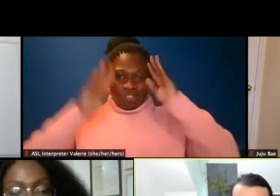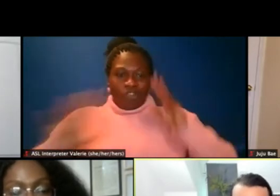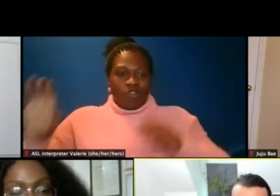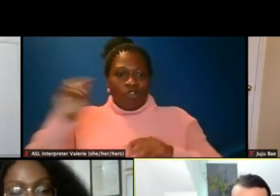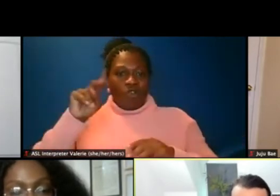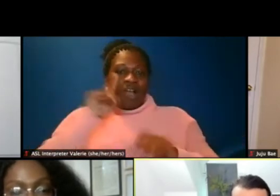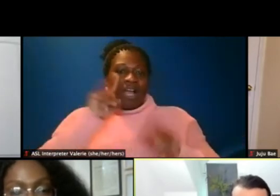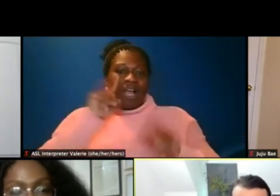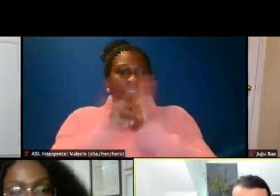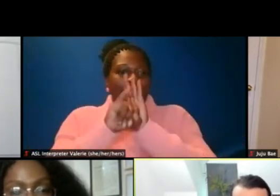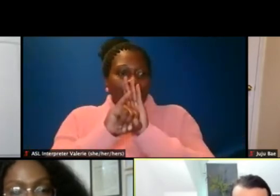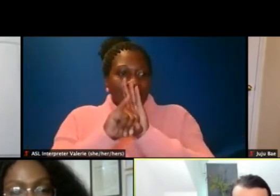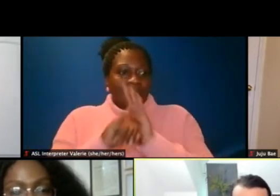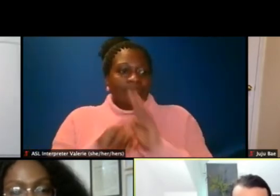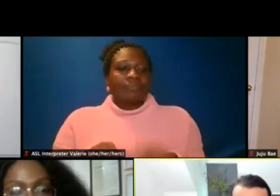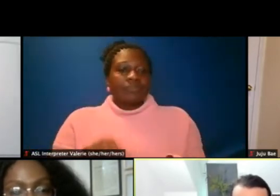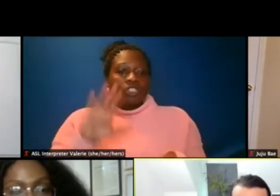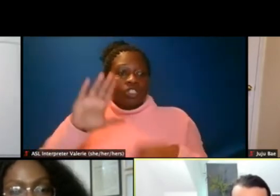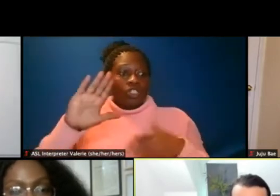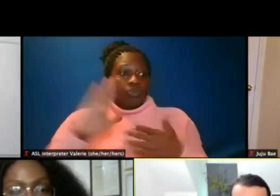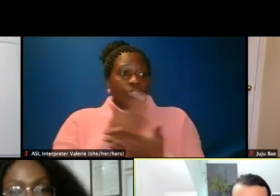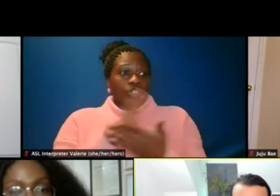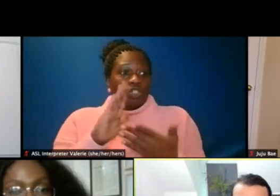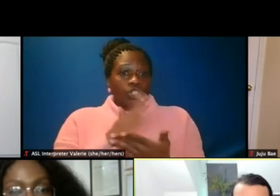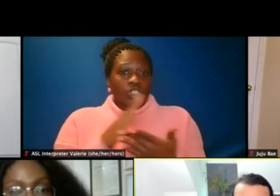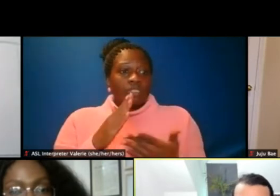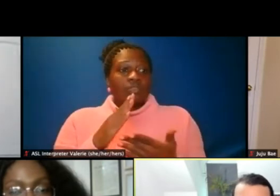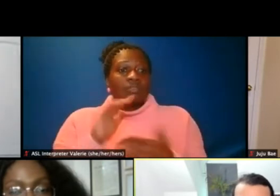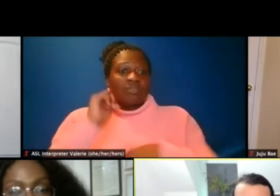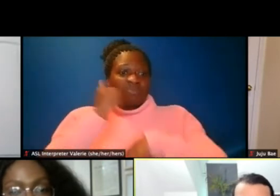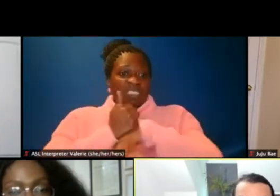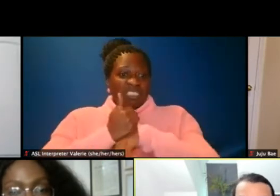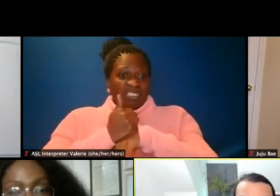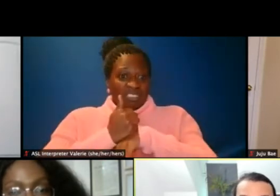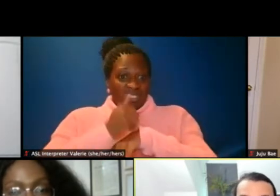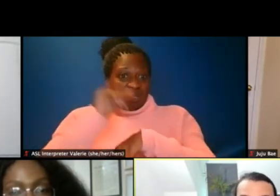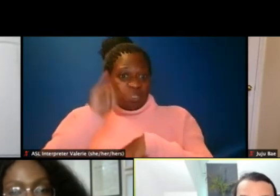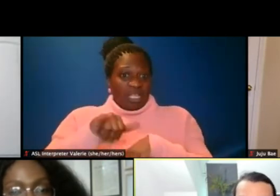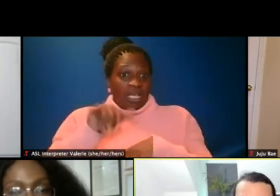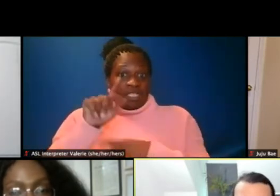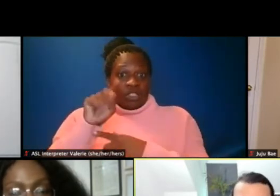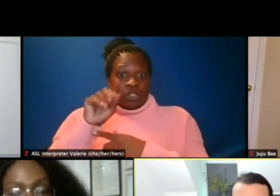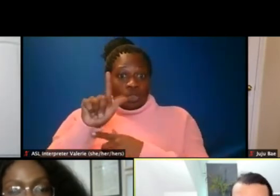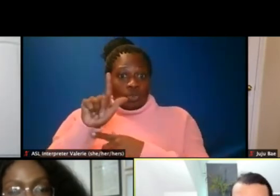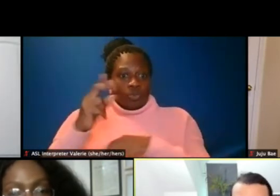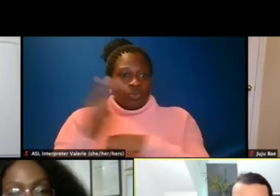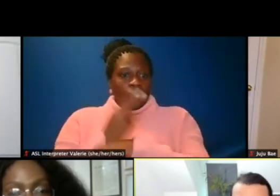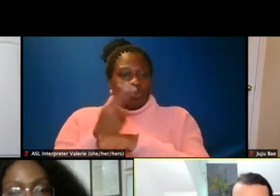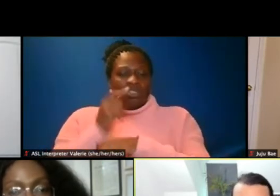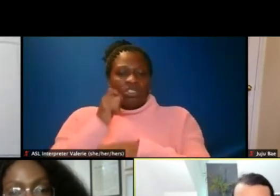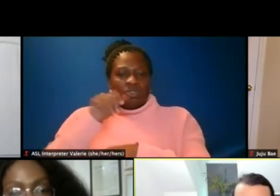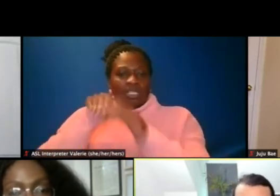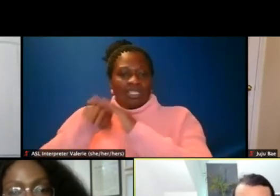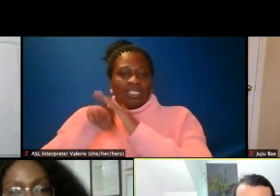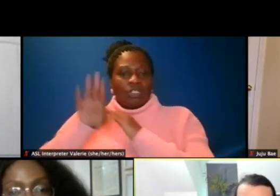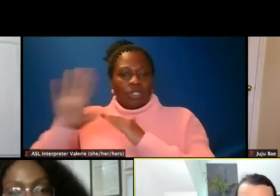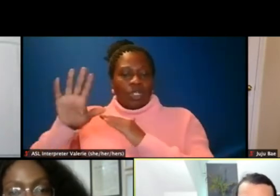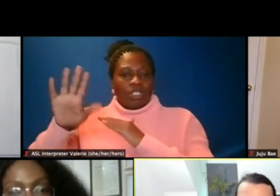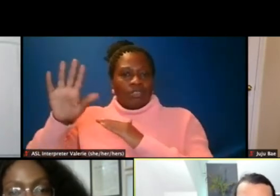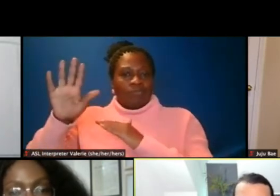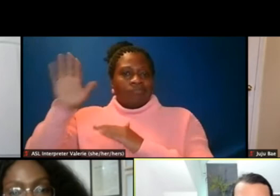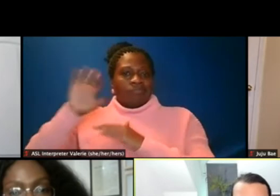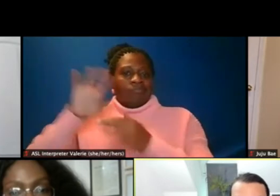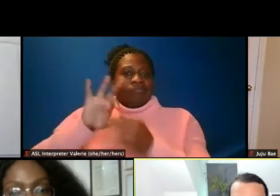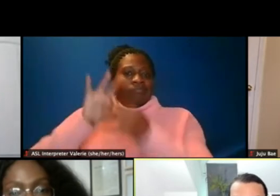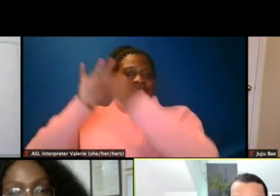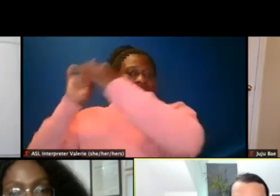And her music is based on this, and that is a tool that she uses to access her ancestrality. So